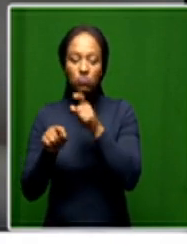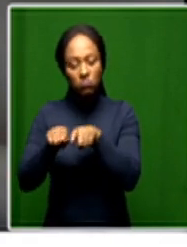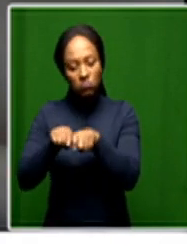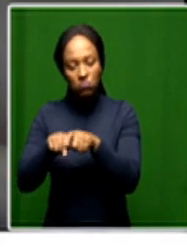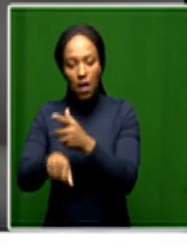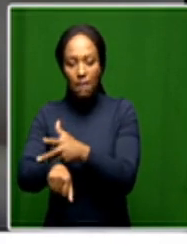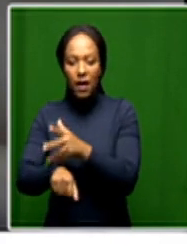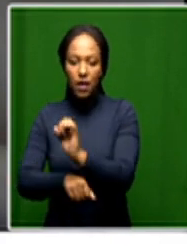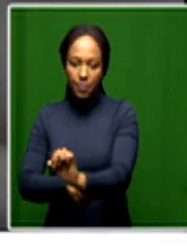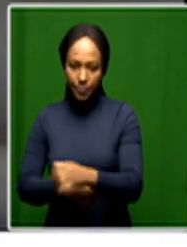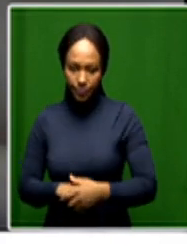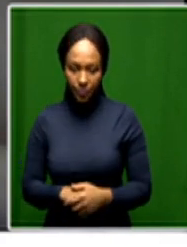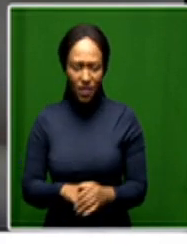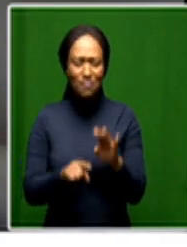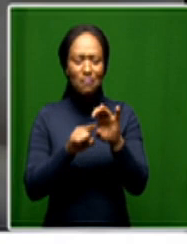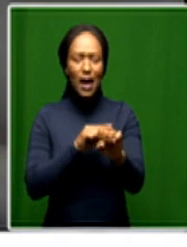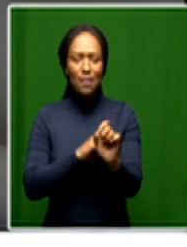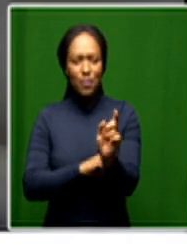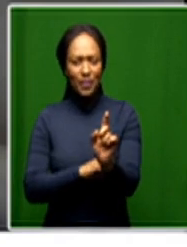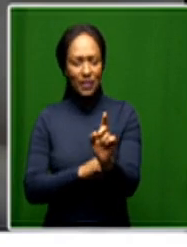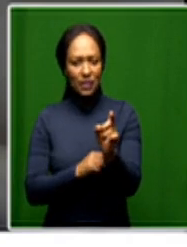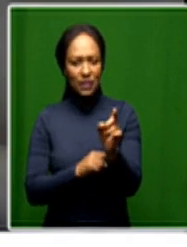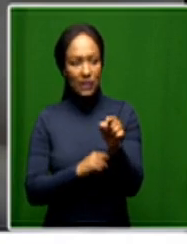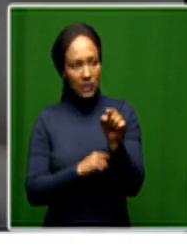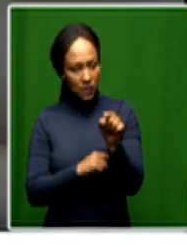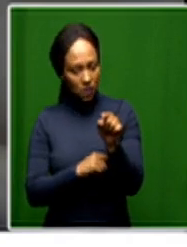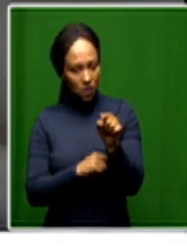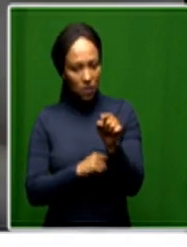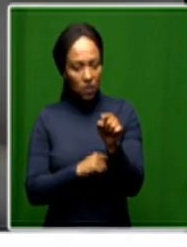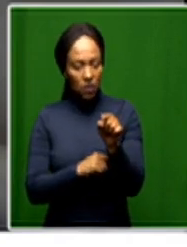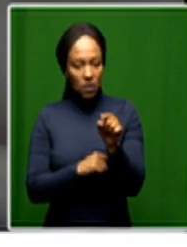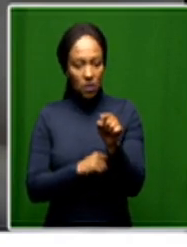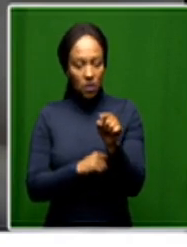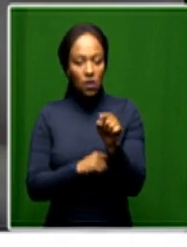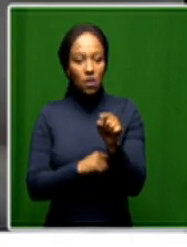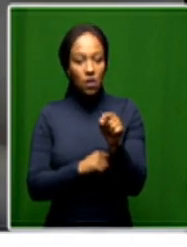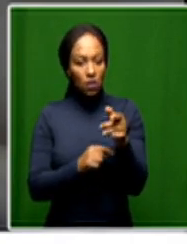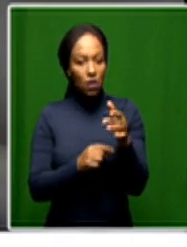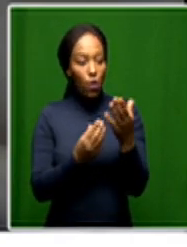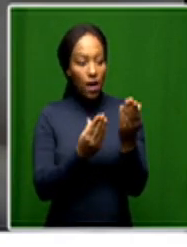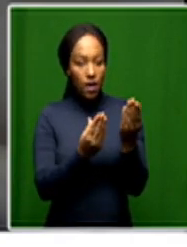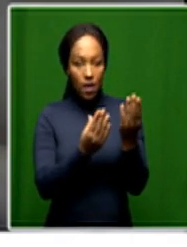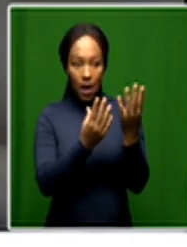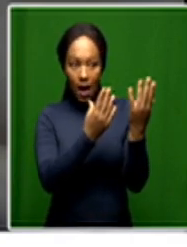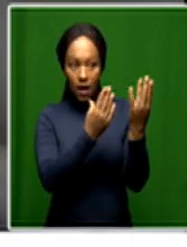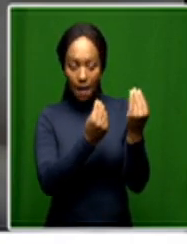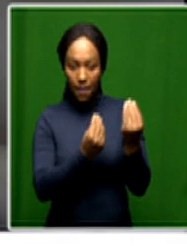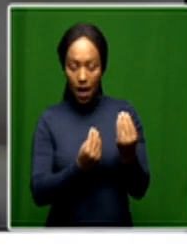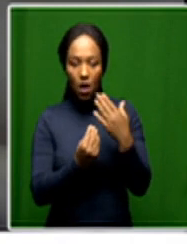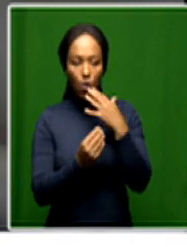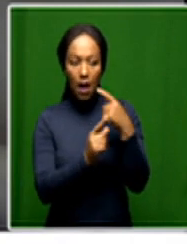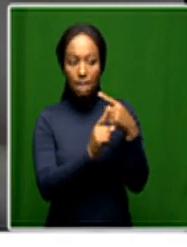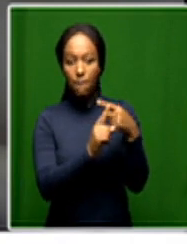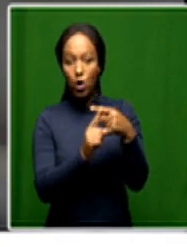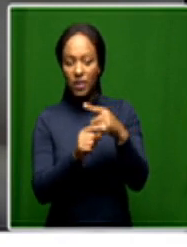blood. Yeah. So we found then that we had, we took those numbers that we then detected as